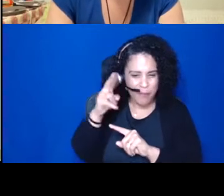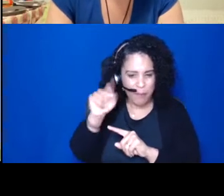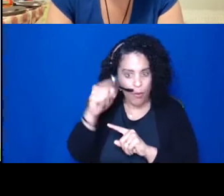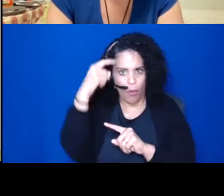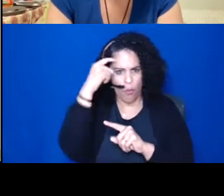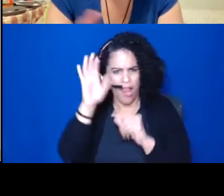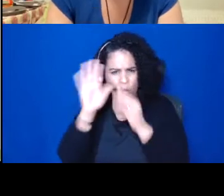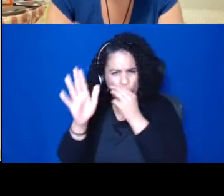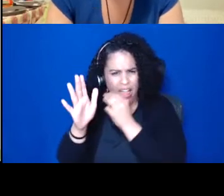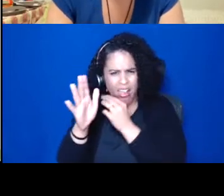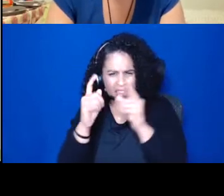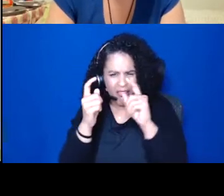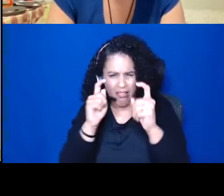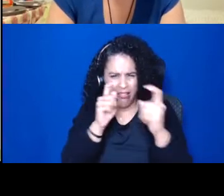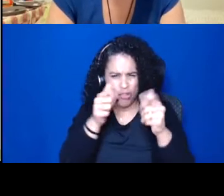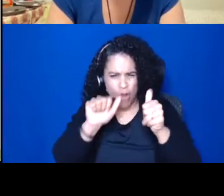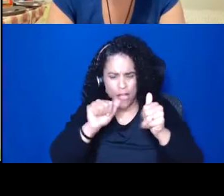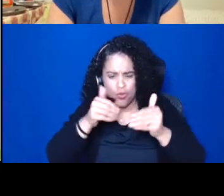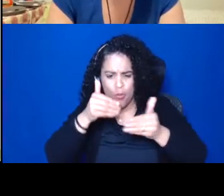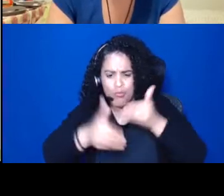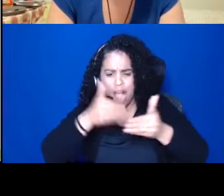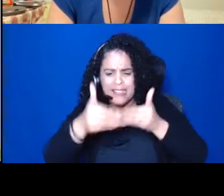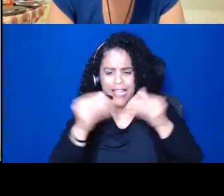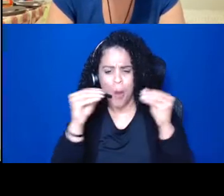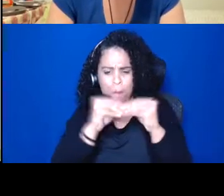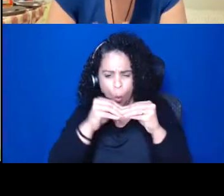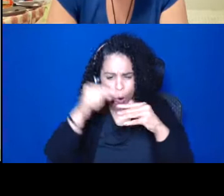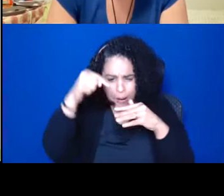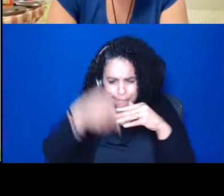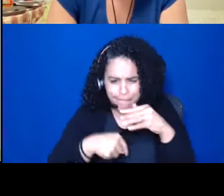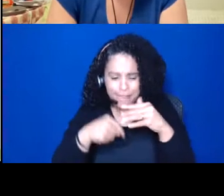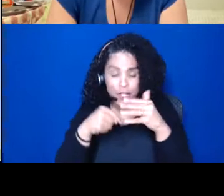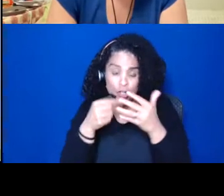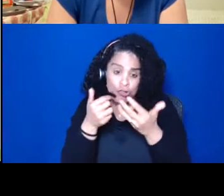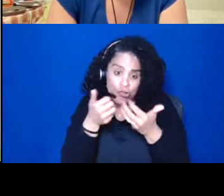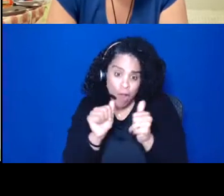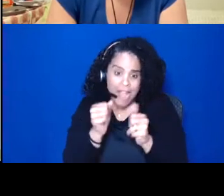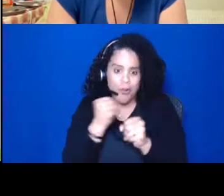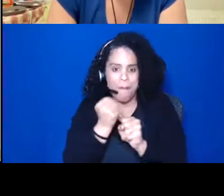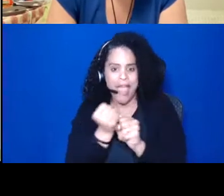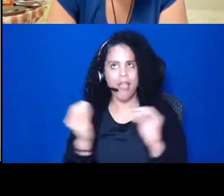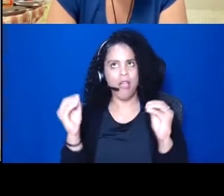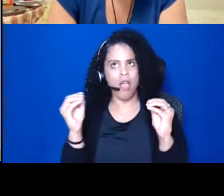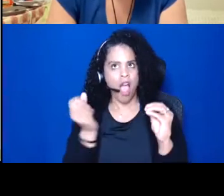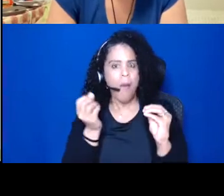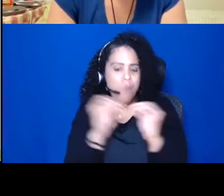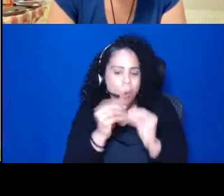to process it more thoroughly and make it hopefully more intelligible to